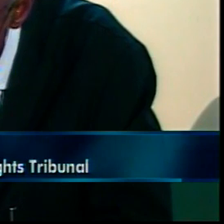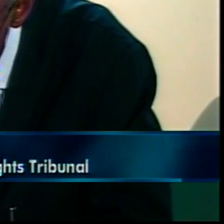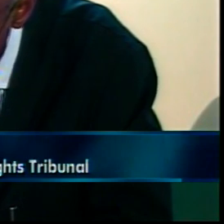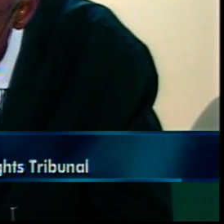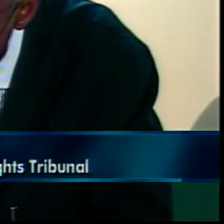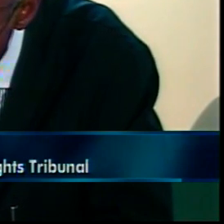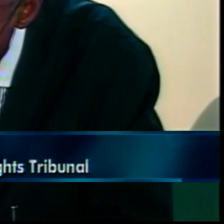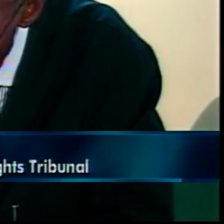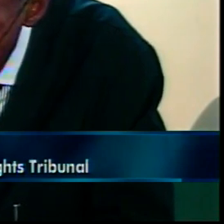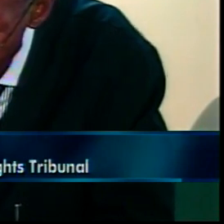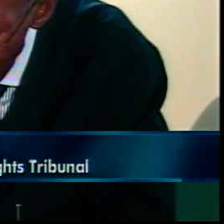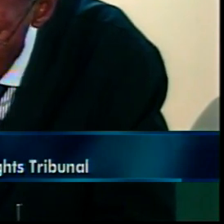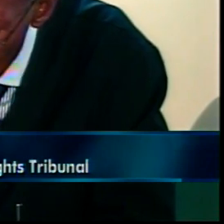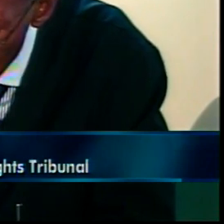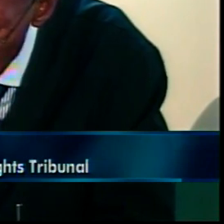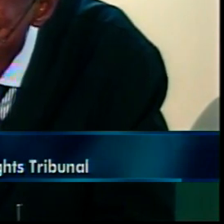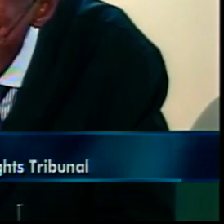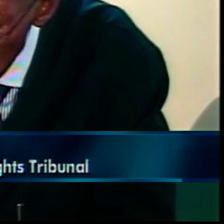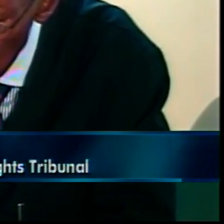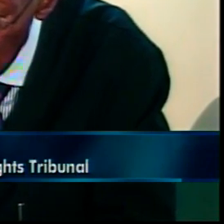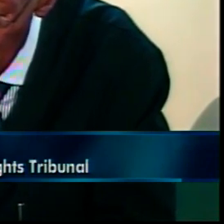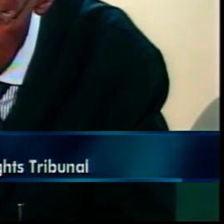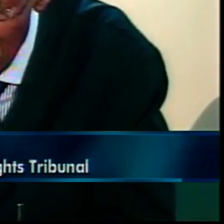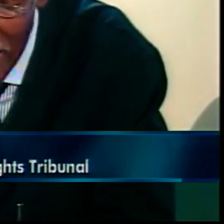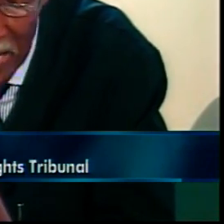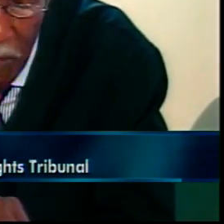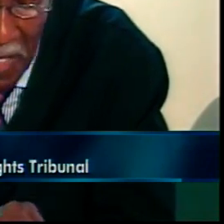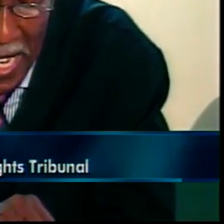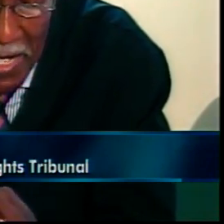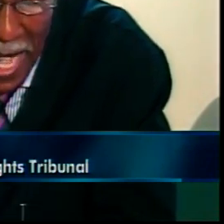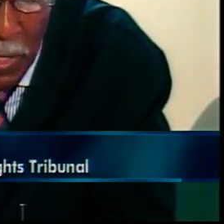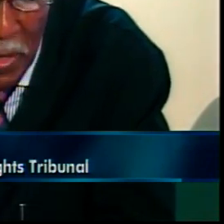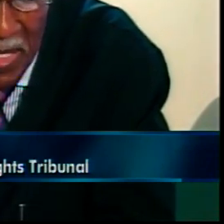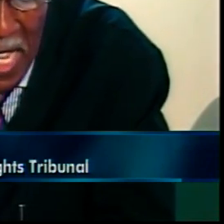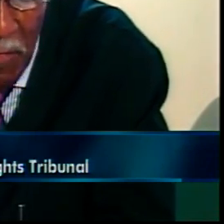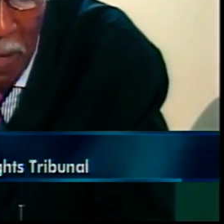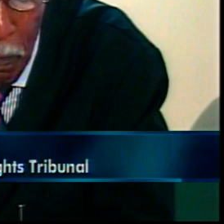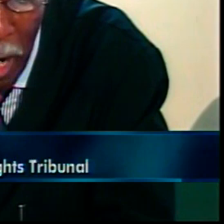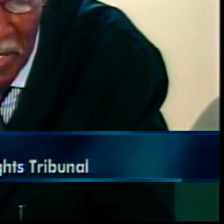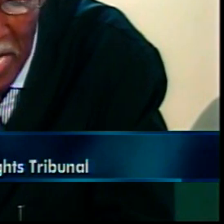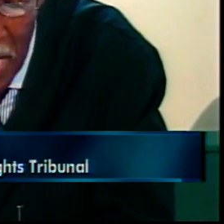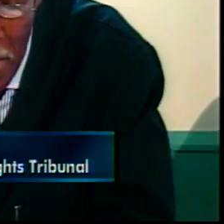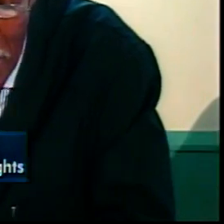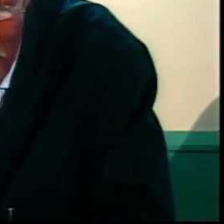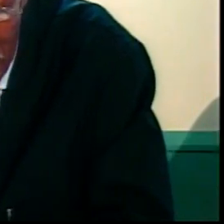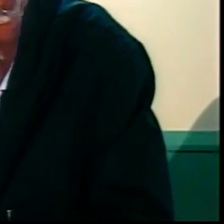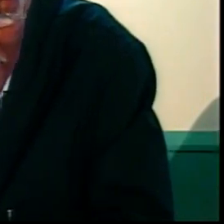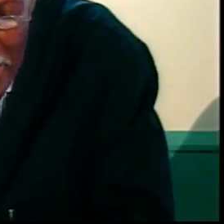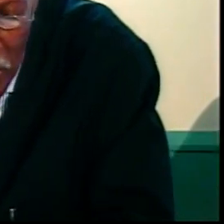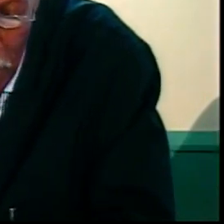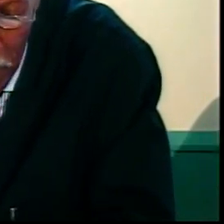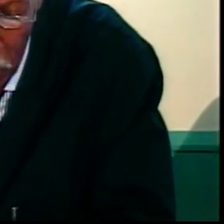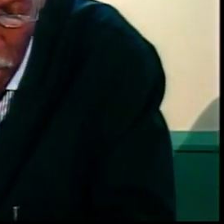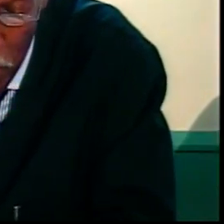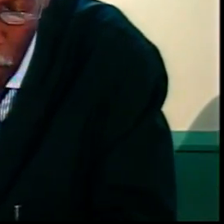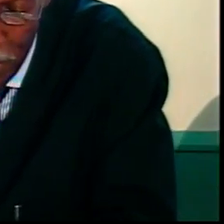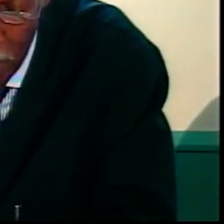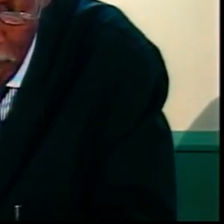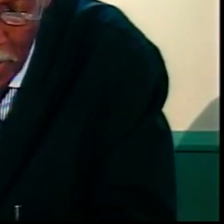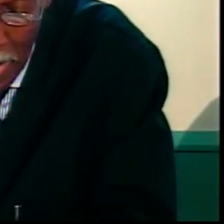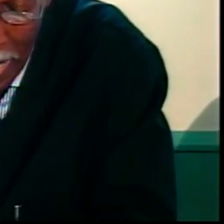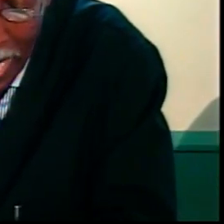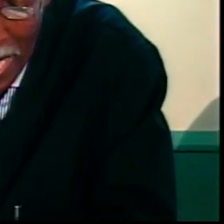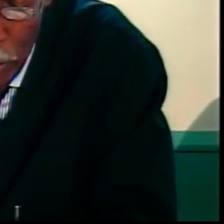of process. And the tribunal must be satisfied that the receiving party is eligible for the